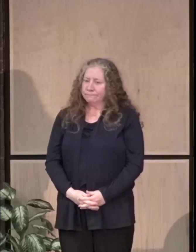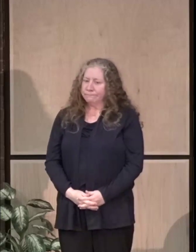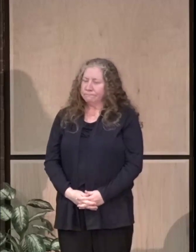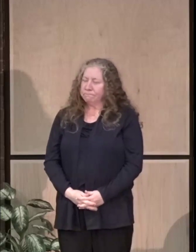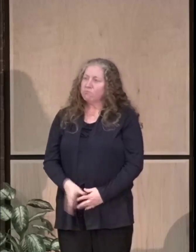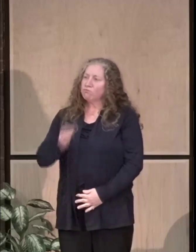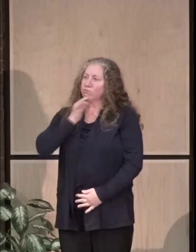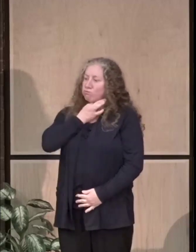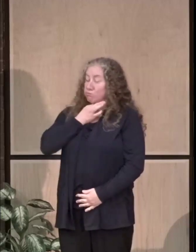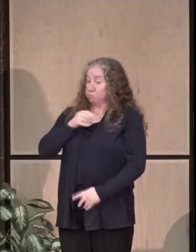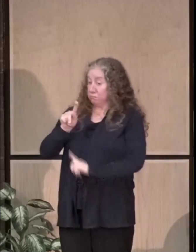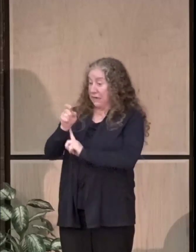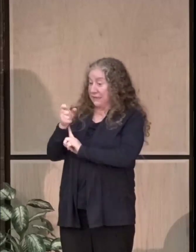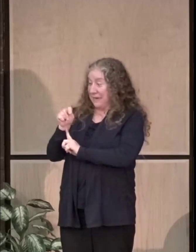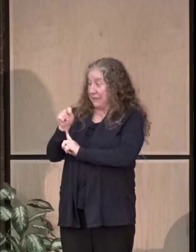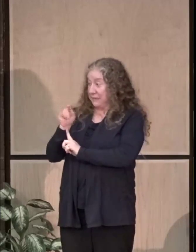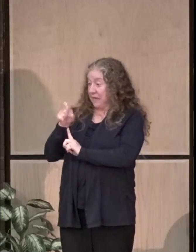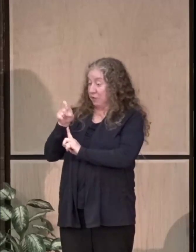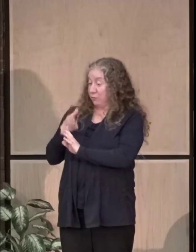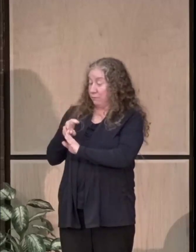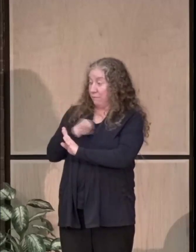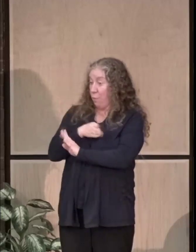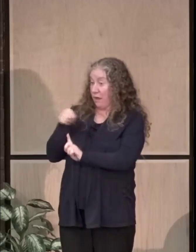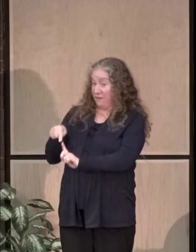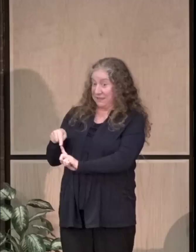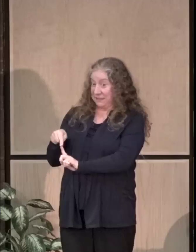was there a text before this?